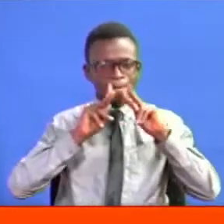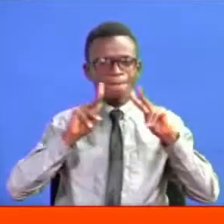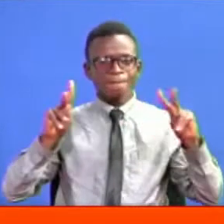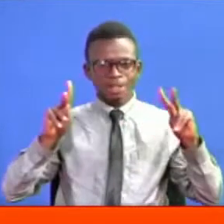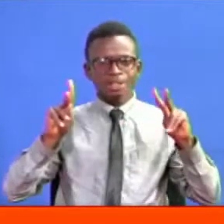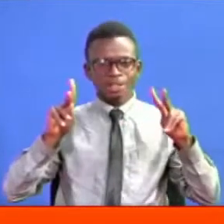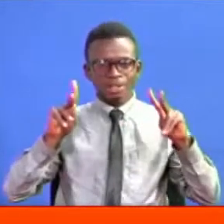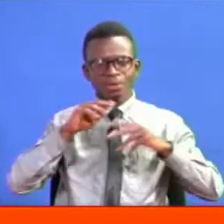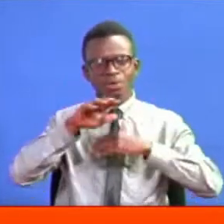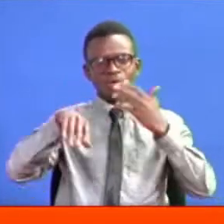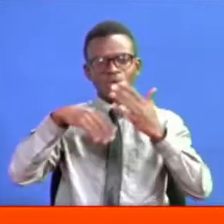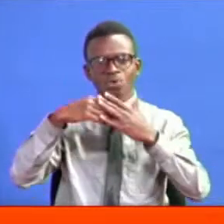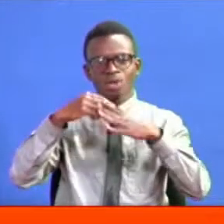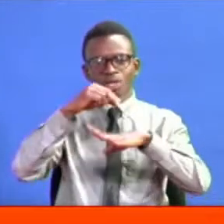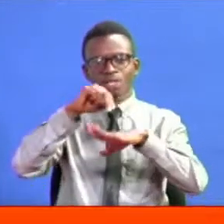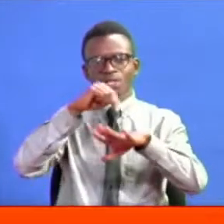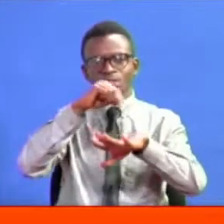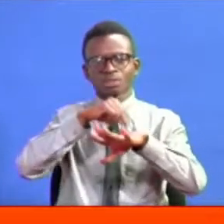the nation.